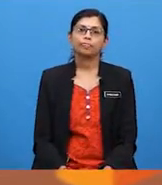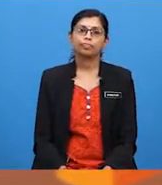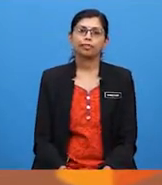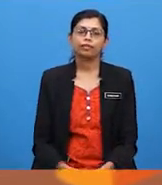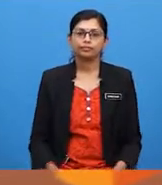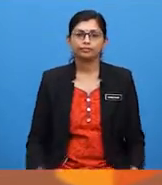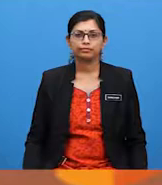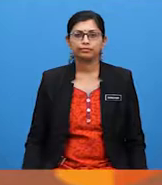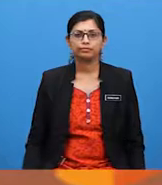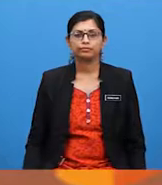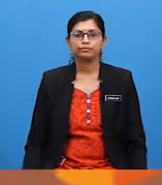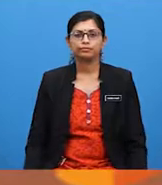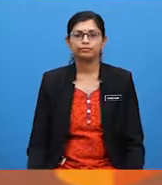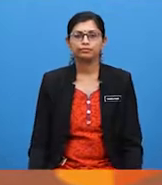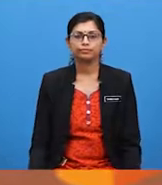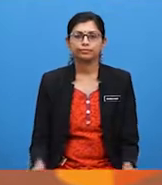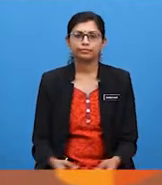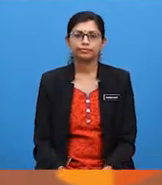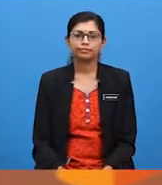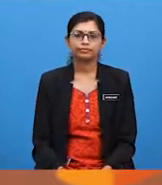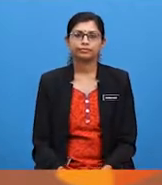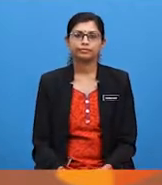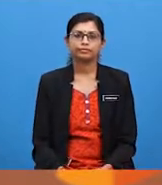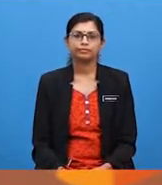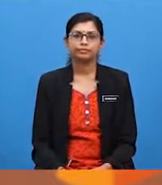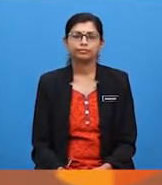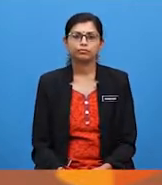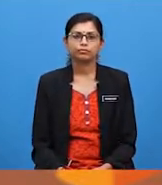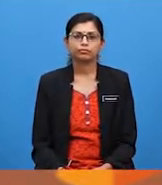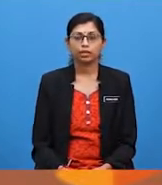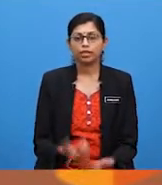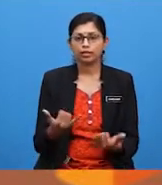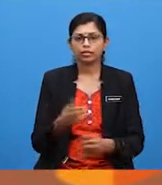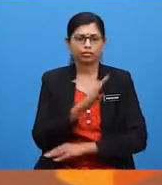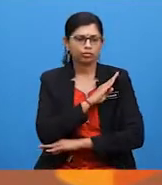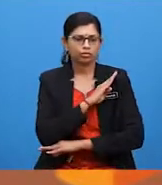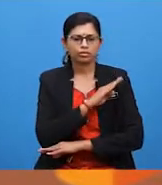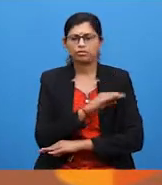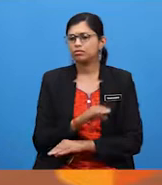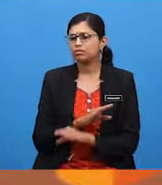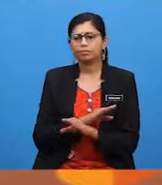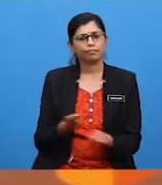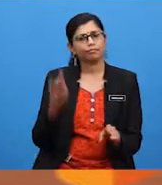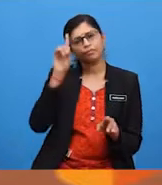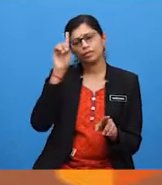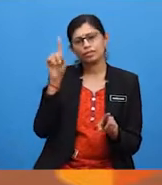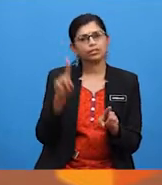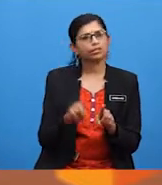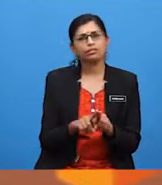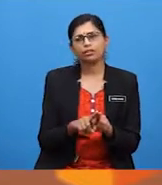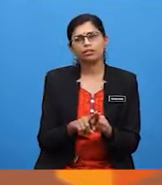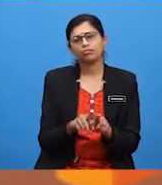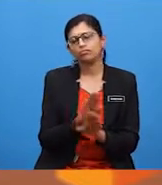In this conversation, the boss is disagreeing with her staff.